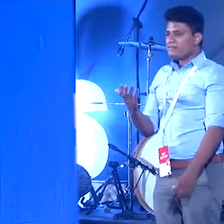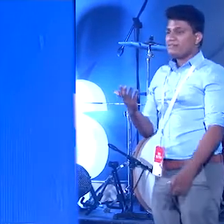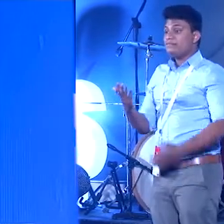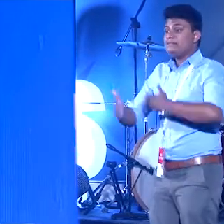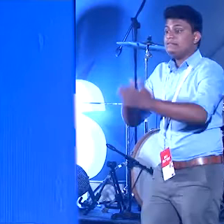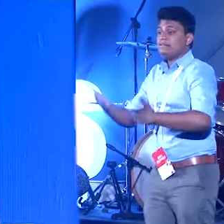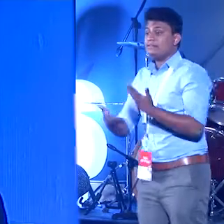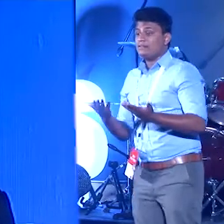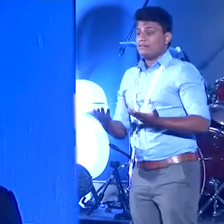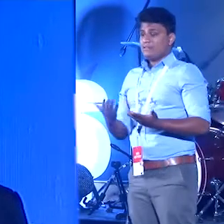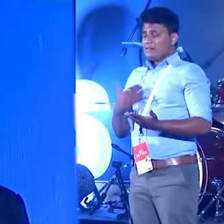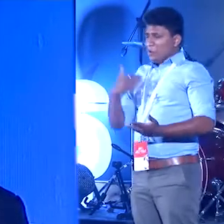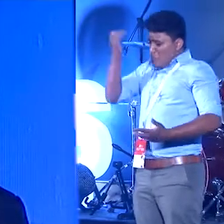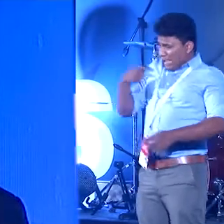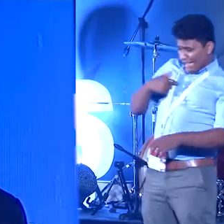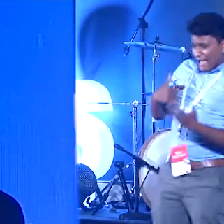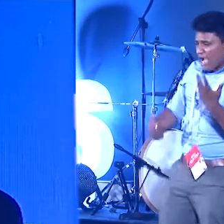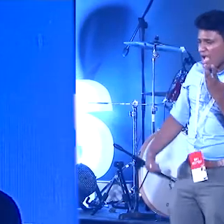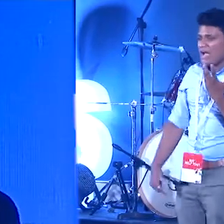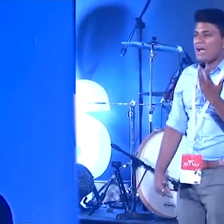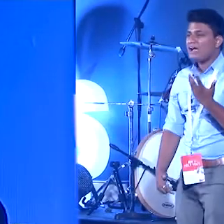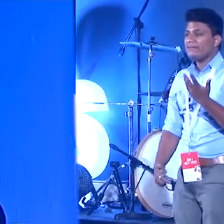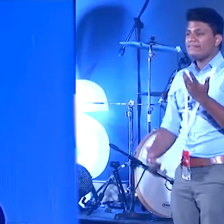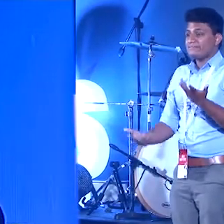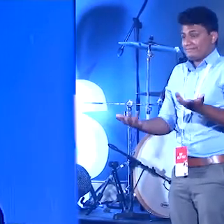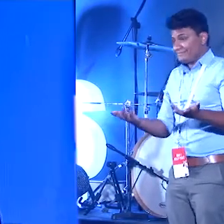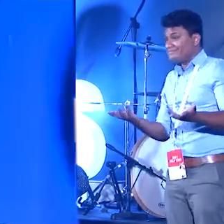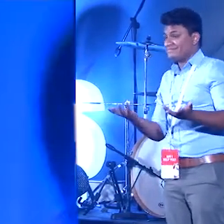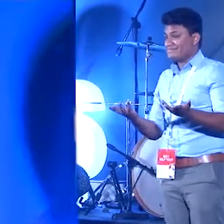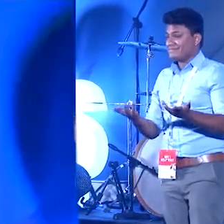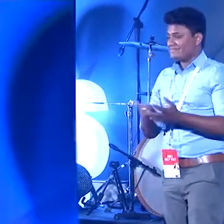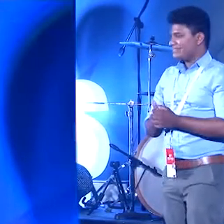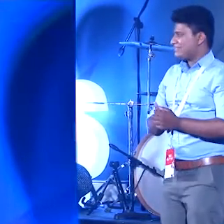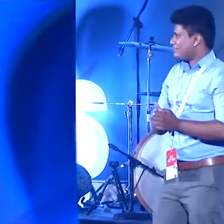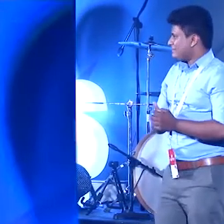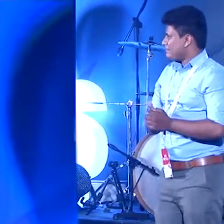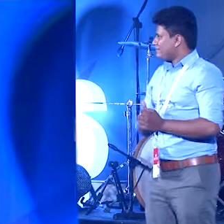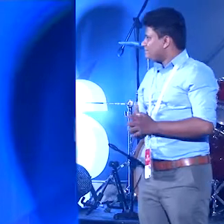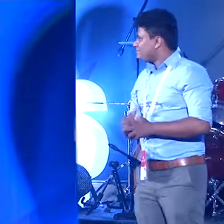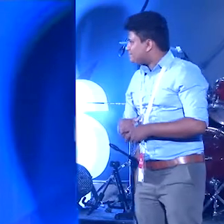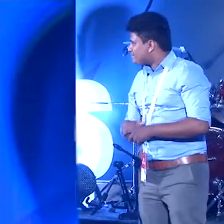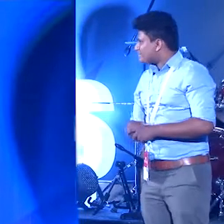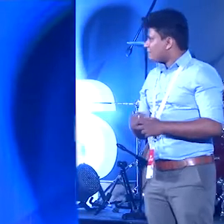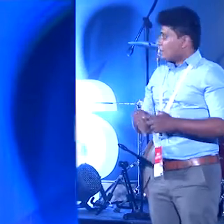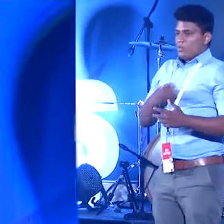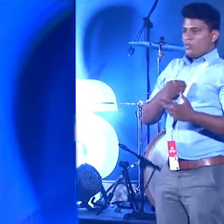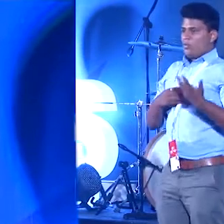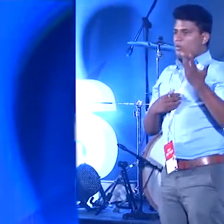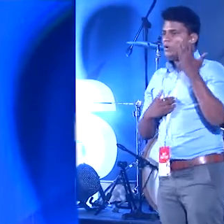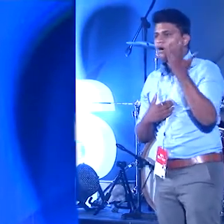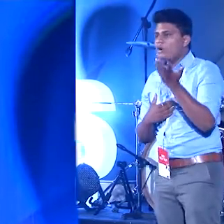And then we say, why me? And there's anger. Then comes helplessness. And